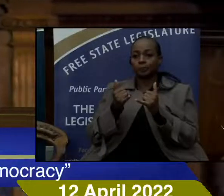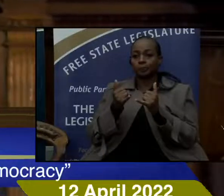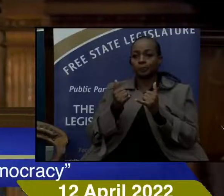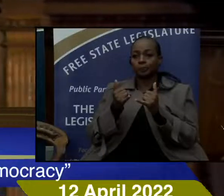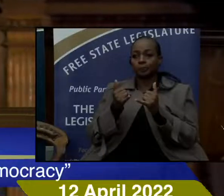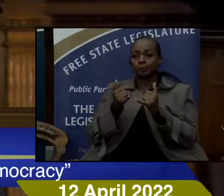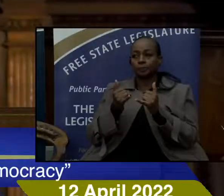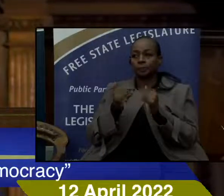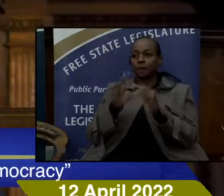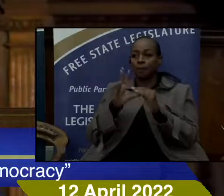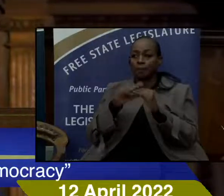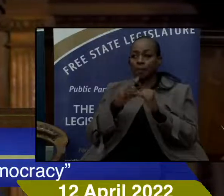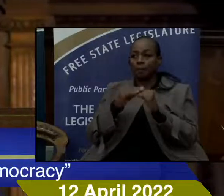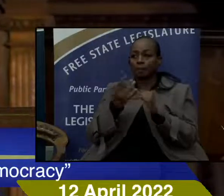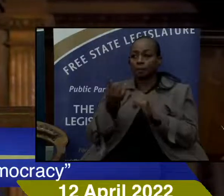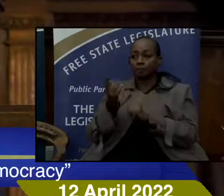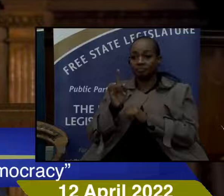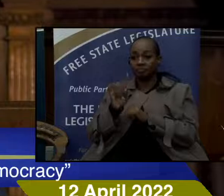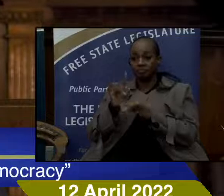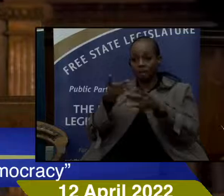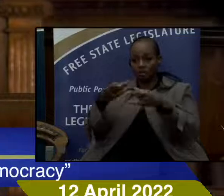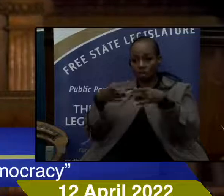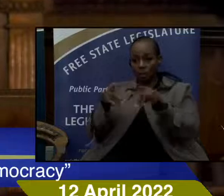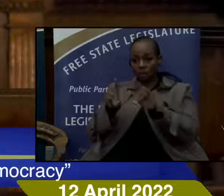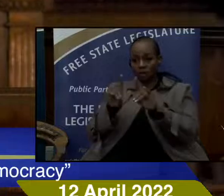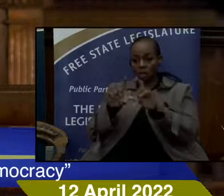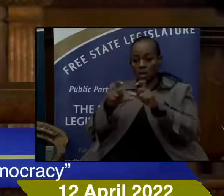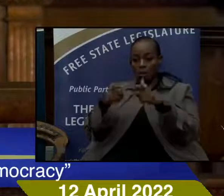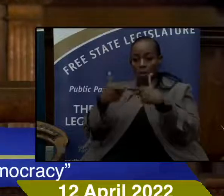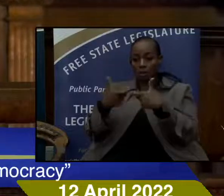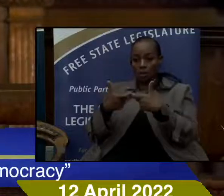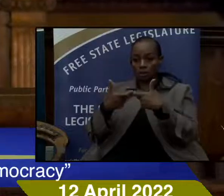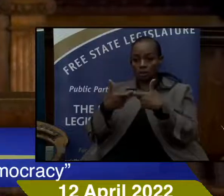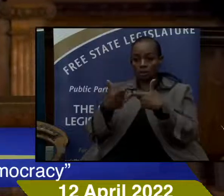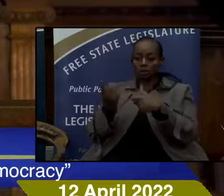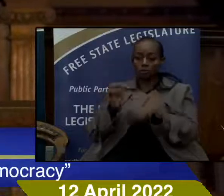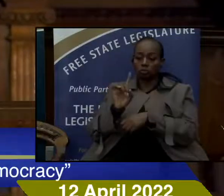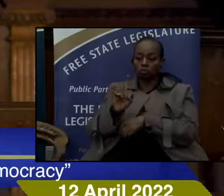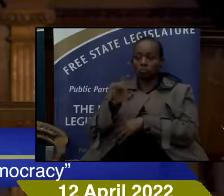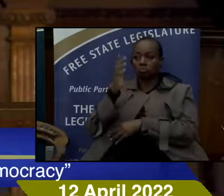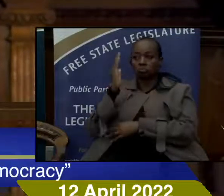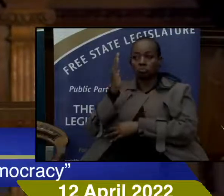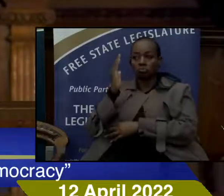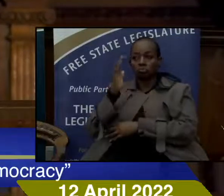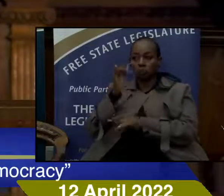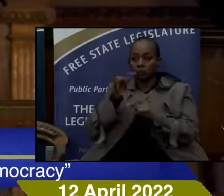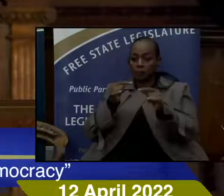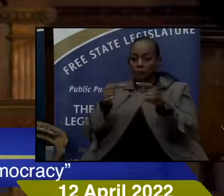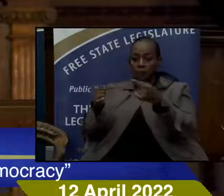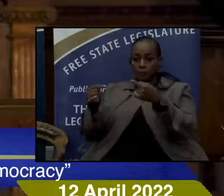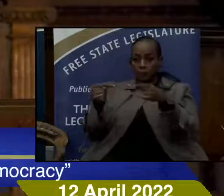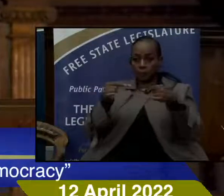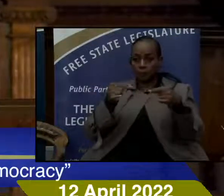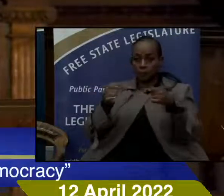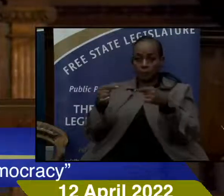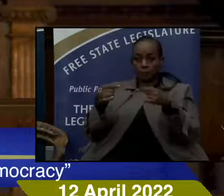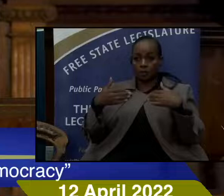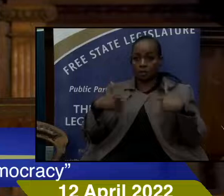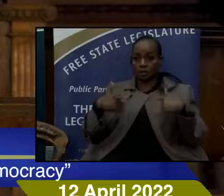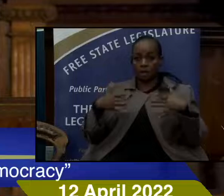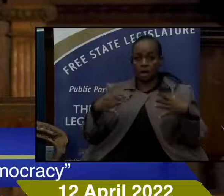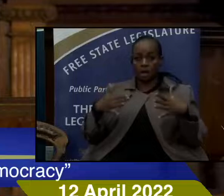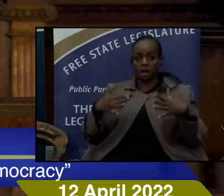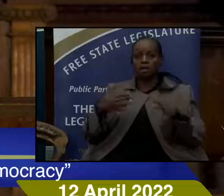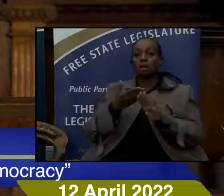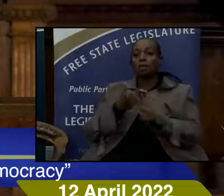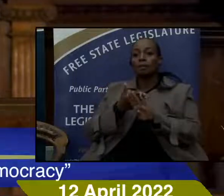Honorable Mashinini, the chairperson of the committee, to come and open the debate. But before, I would